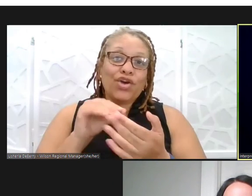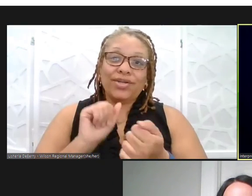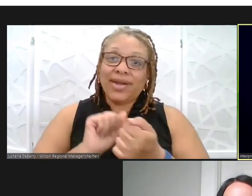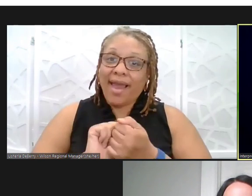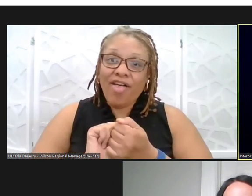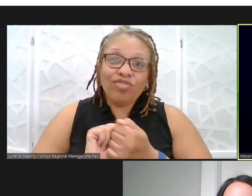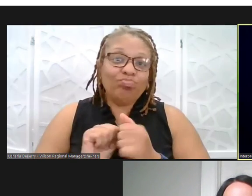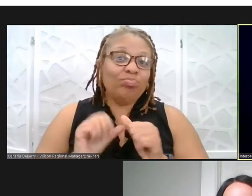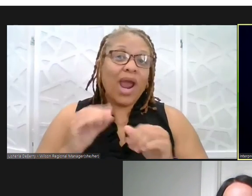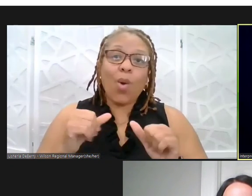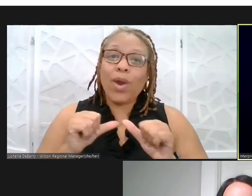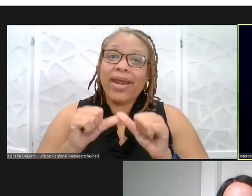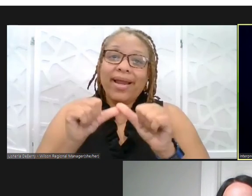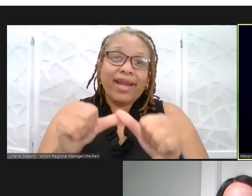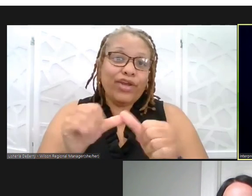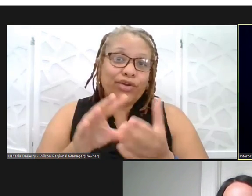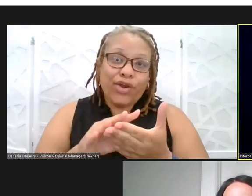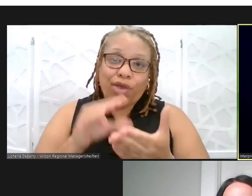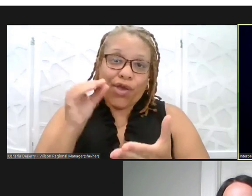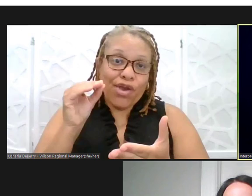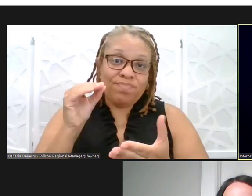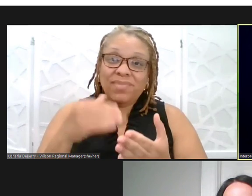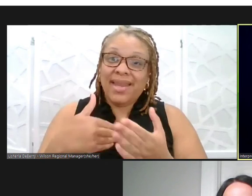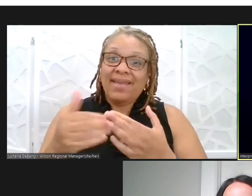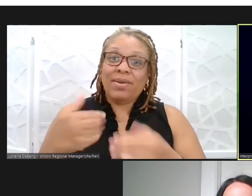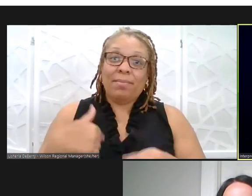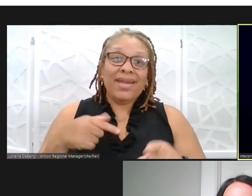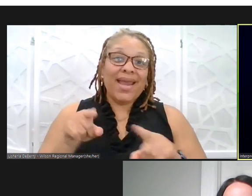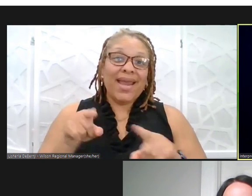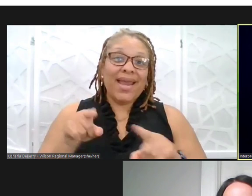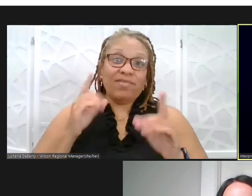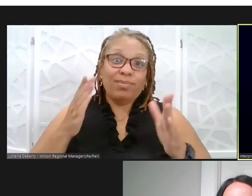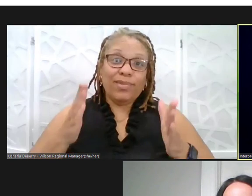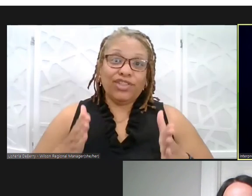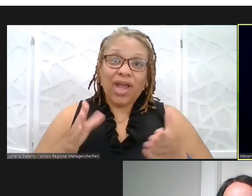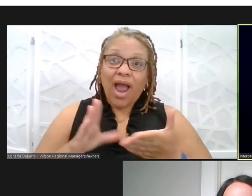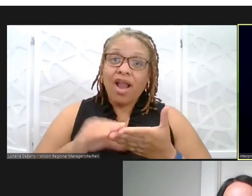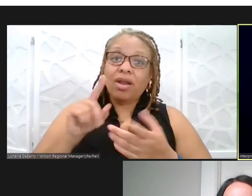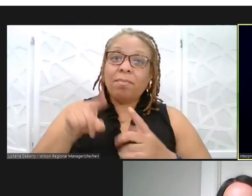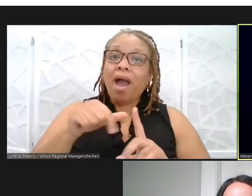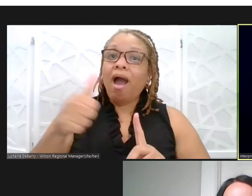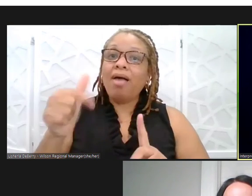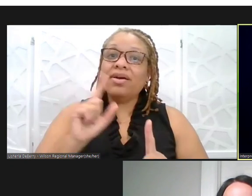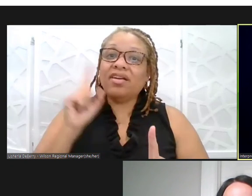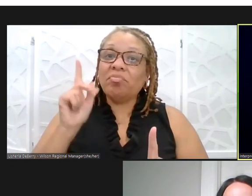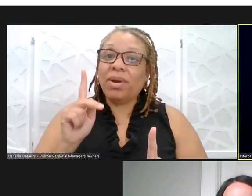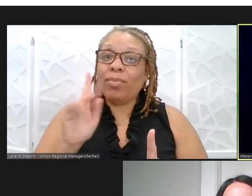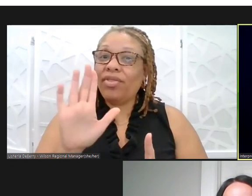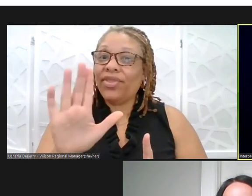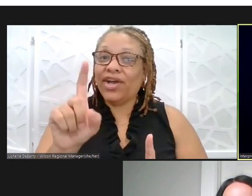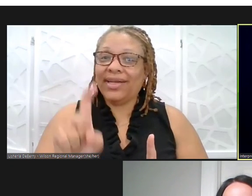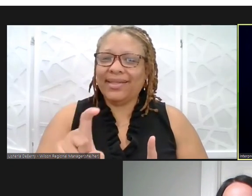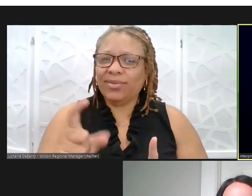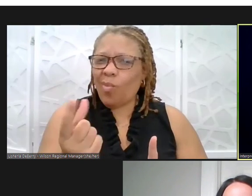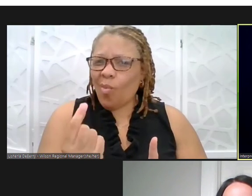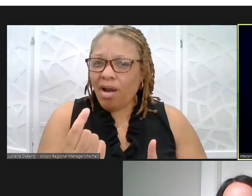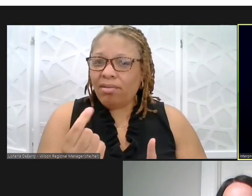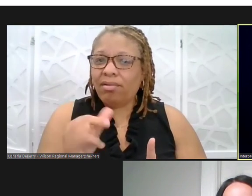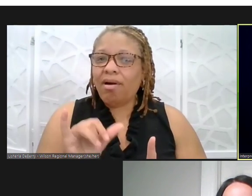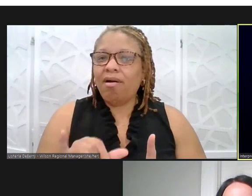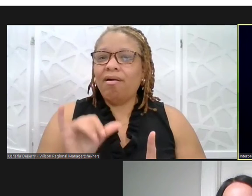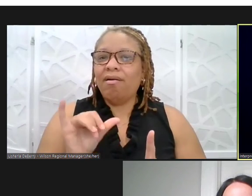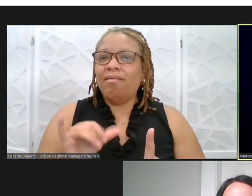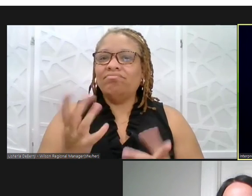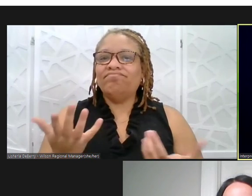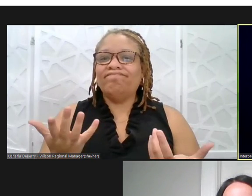You know, and that's why we're here today, because we wanted to learn from each other. We wanted to share our experience with you. And we want to